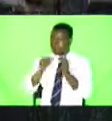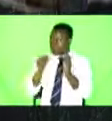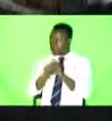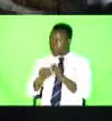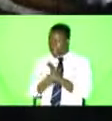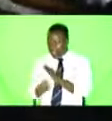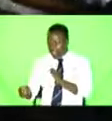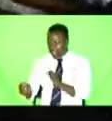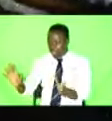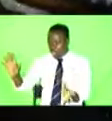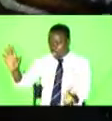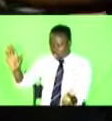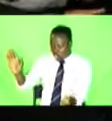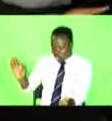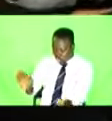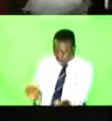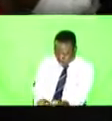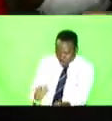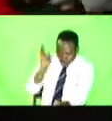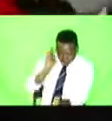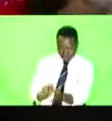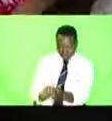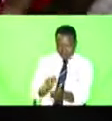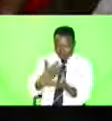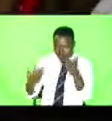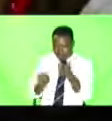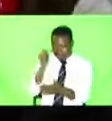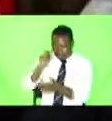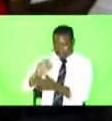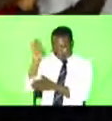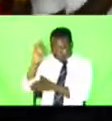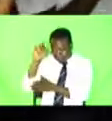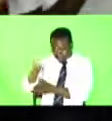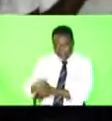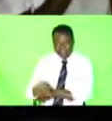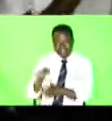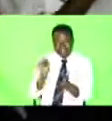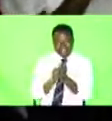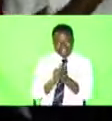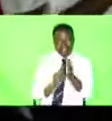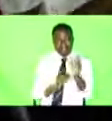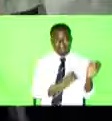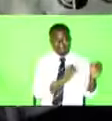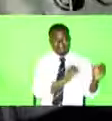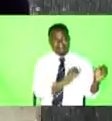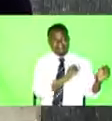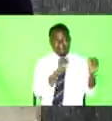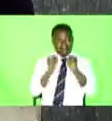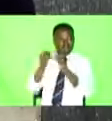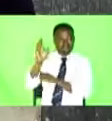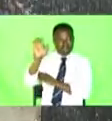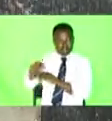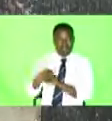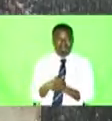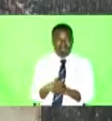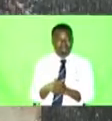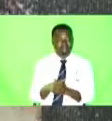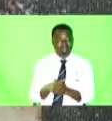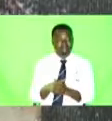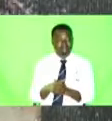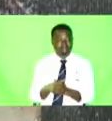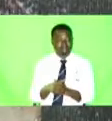hell. The gospel ought to be preached. It is the power of God unto salvation.